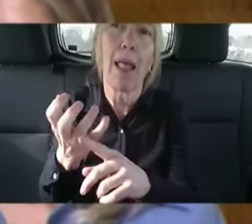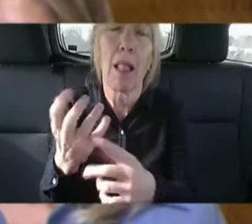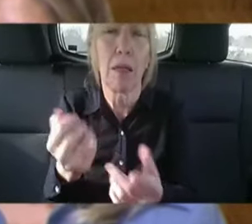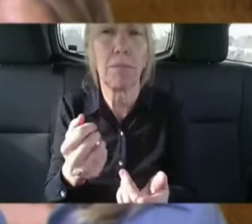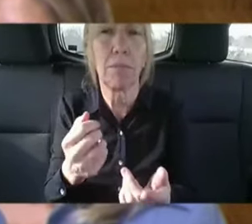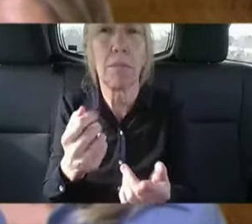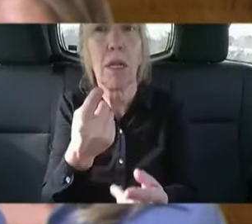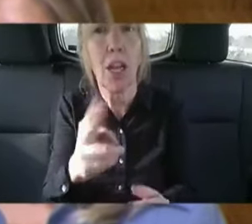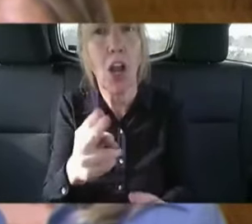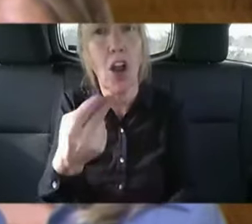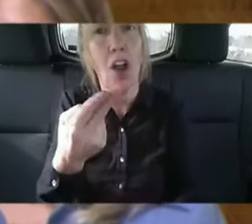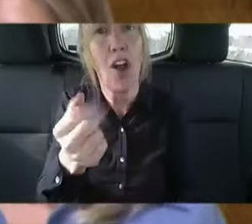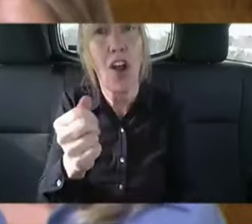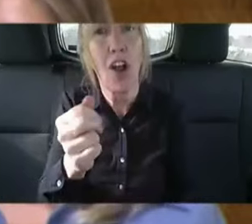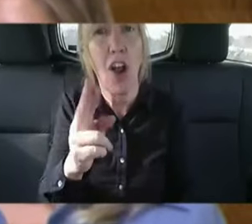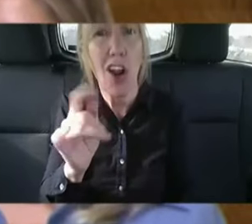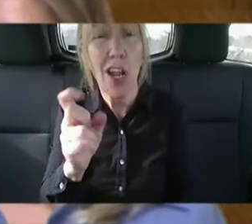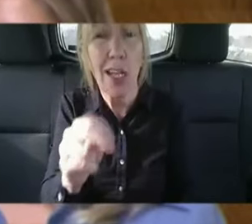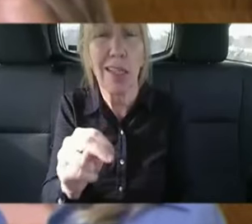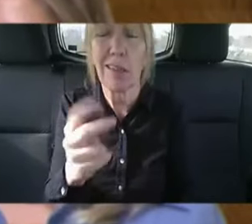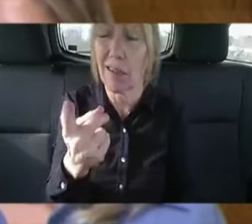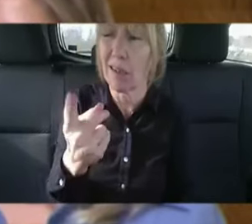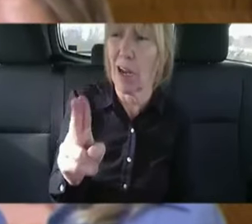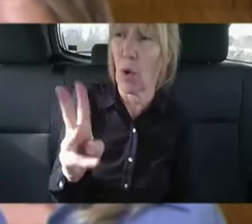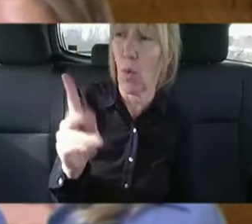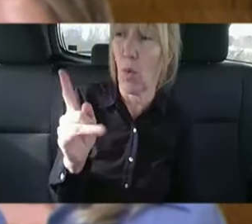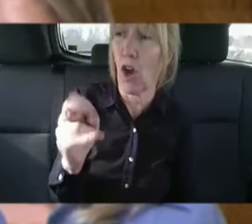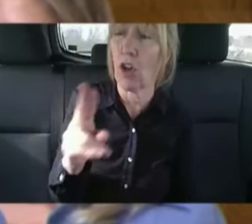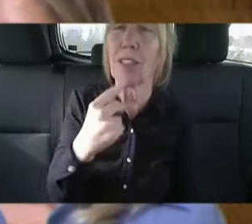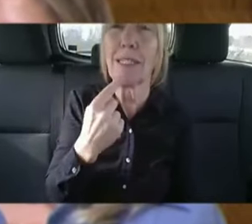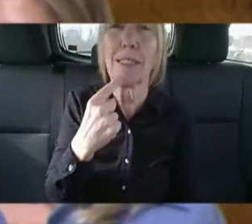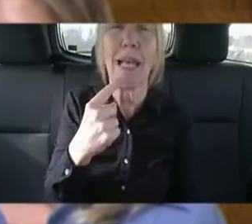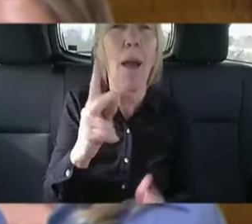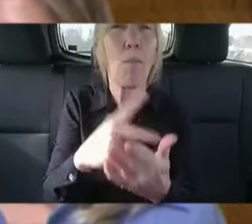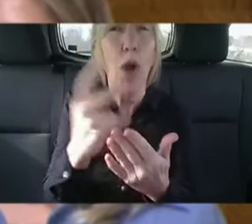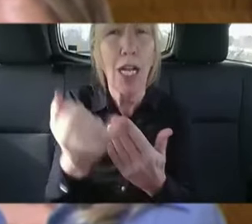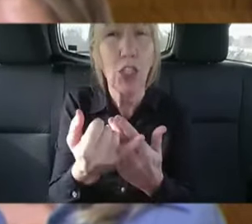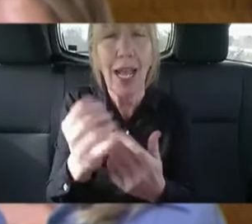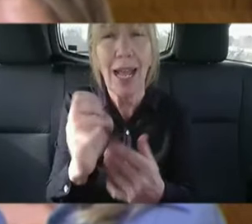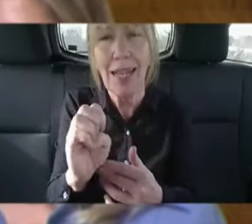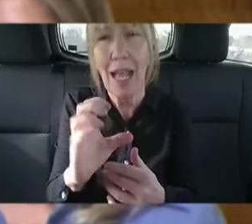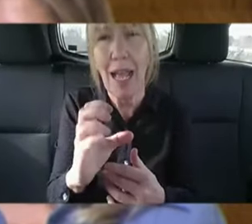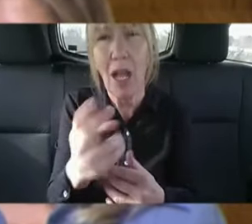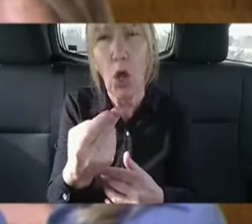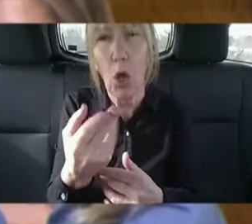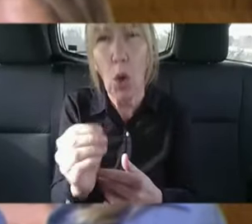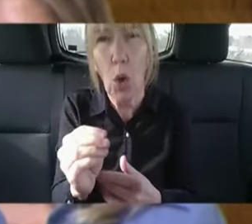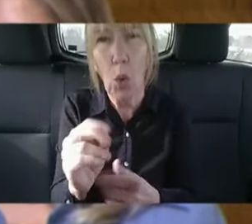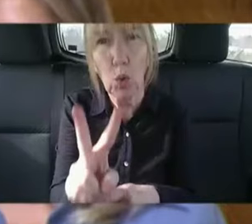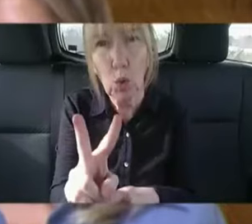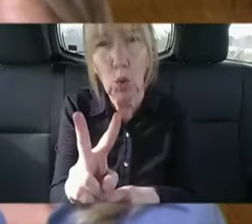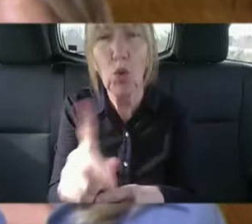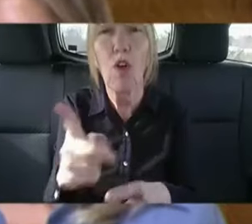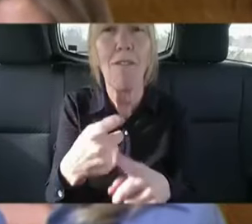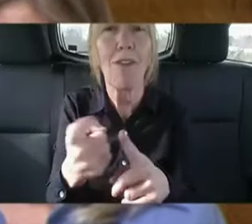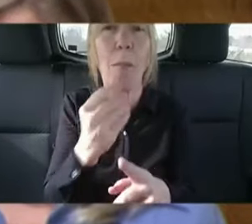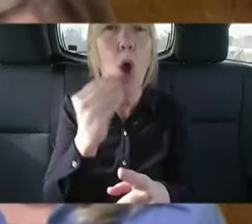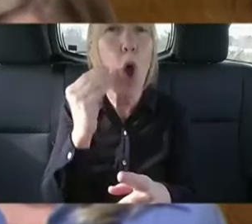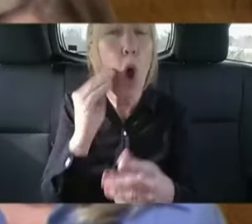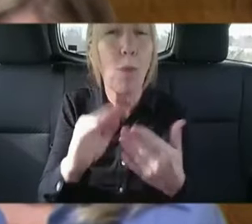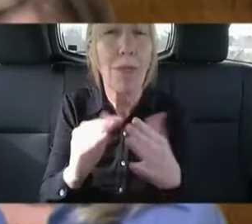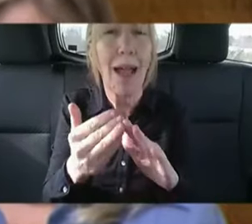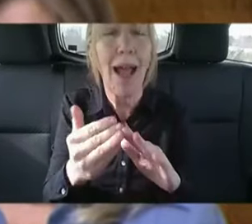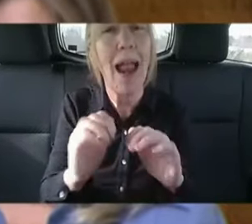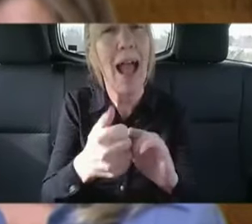A lot of conversation, Dr. Walker mentioned Project Echo 2. You're from the hometown of Project Echo. How effective has